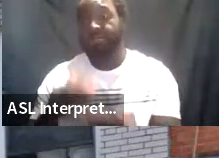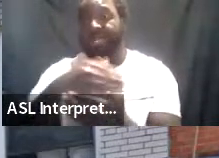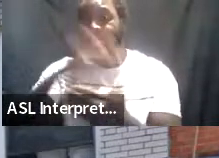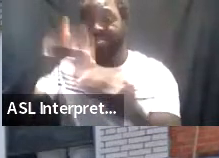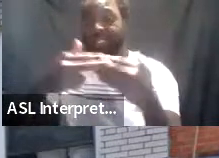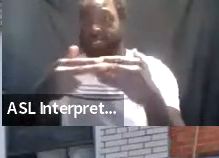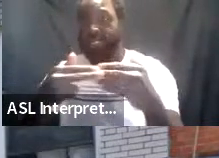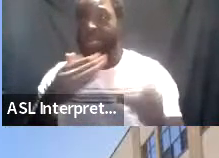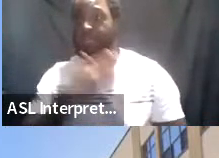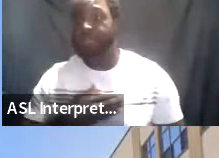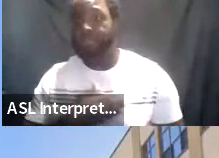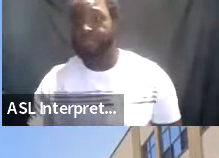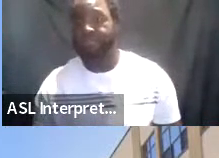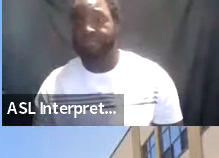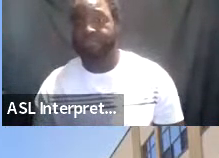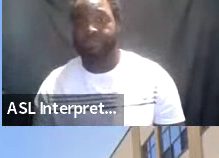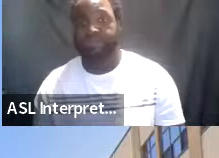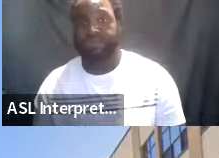please.